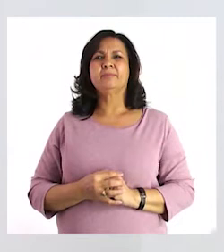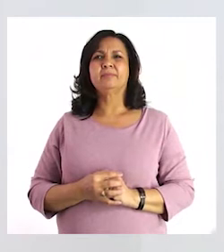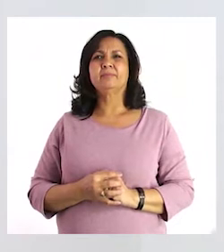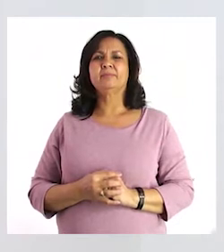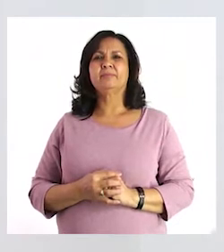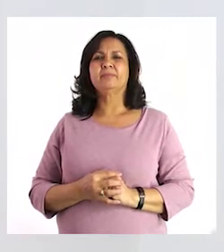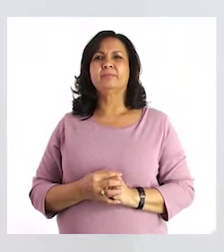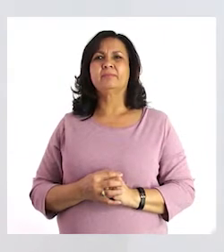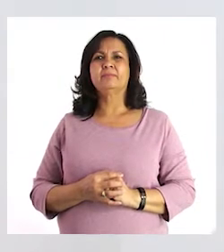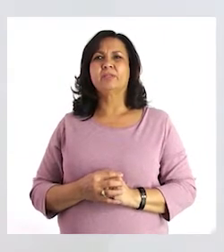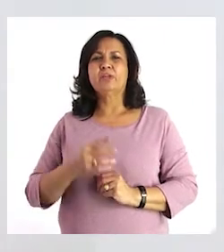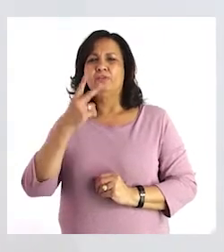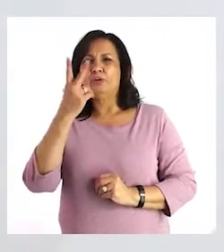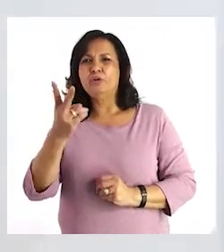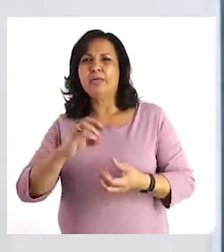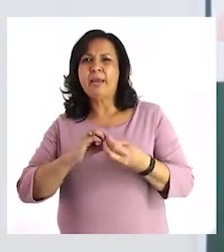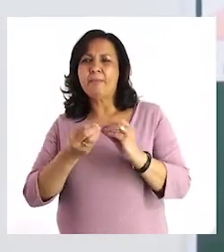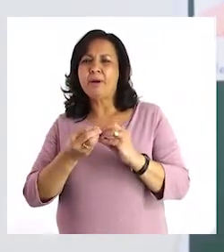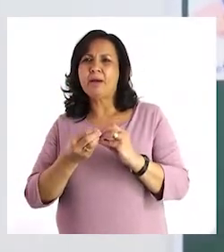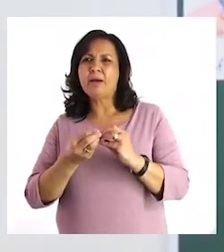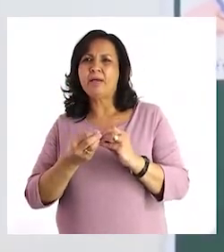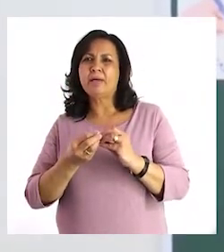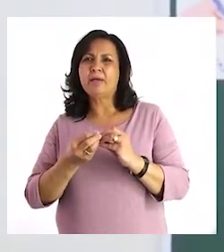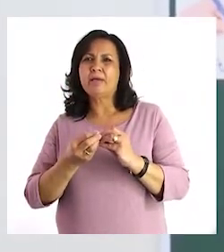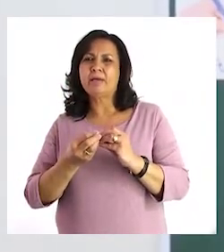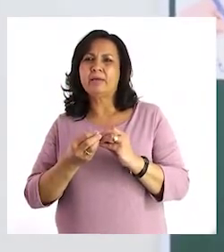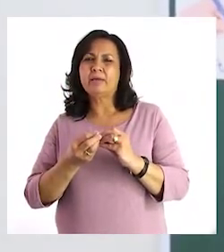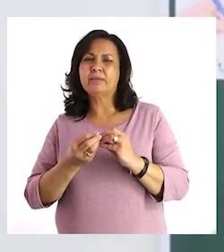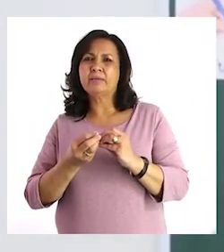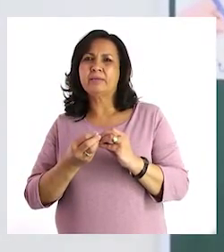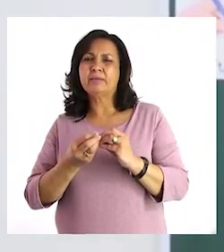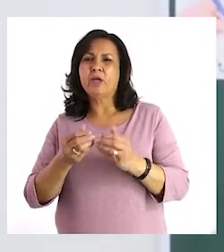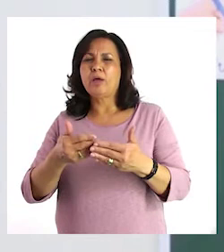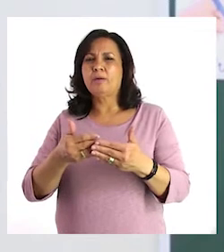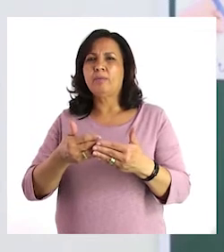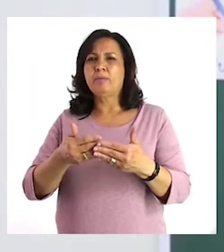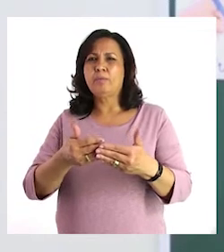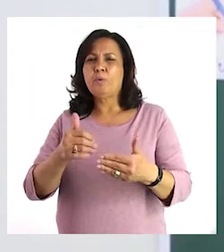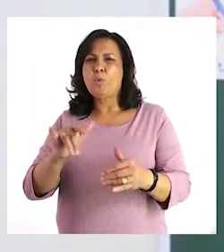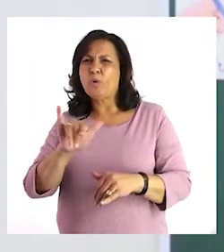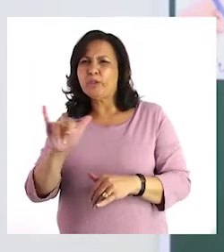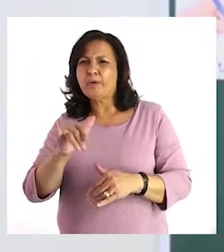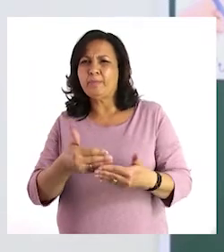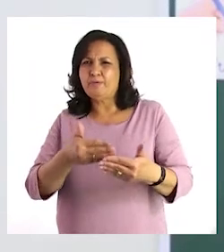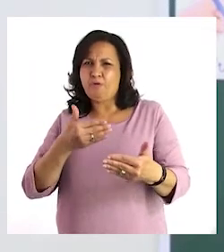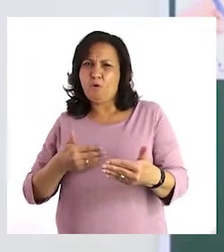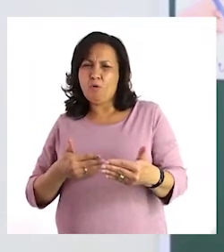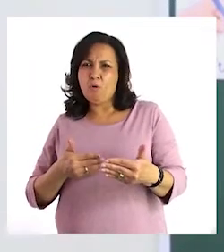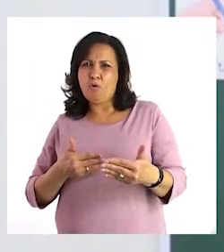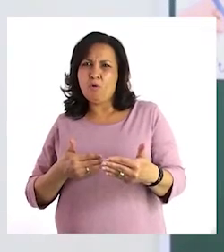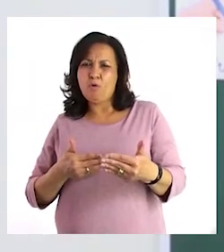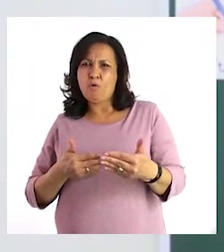Well, if we look at our numbers and we want to find the number that comes before, let's say, for